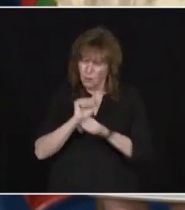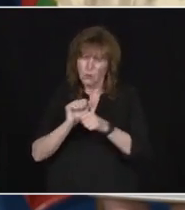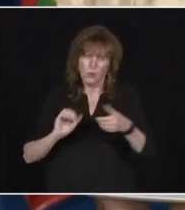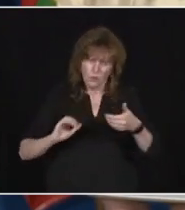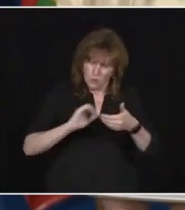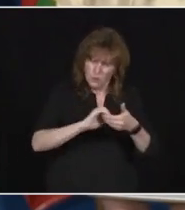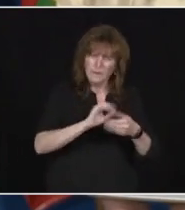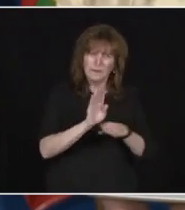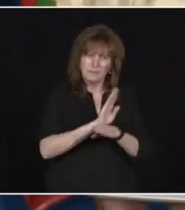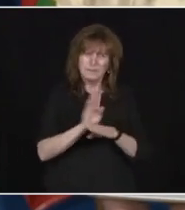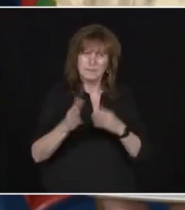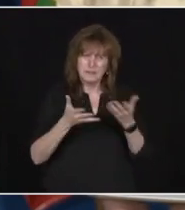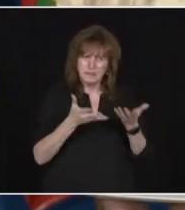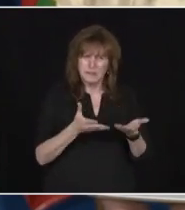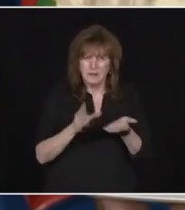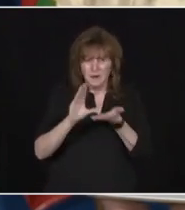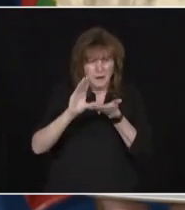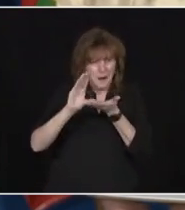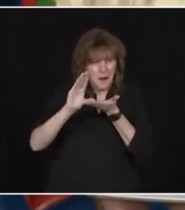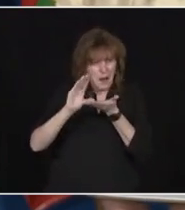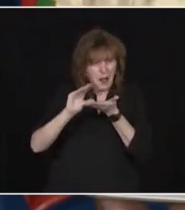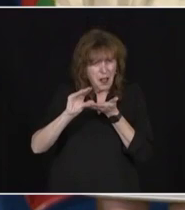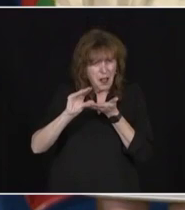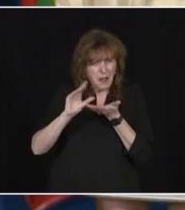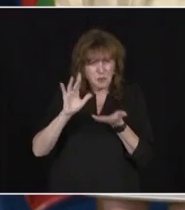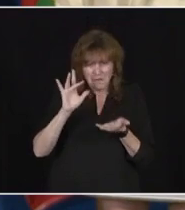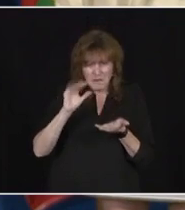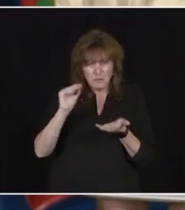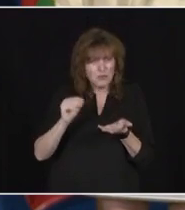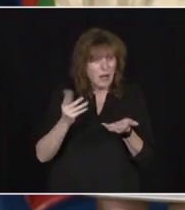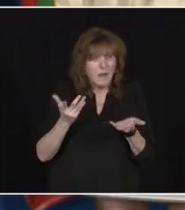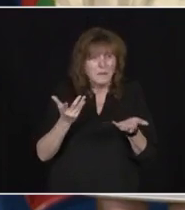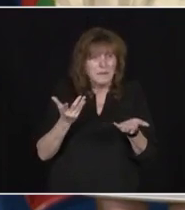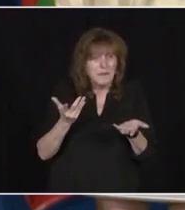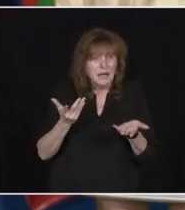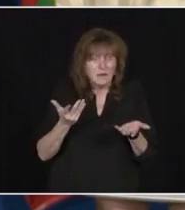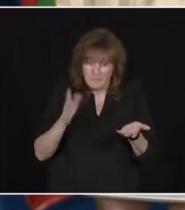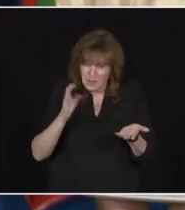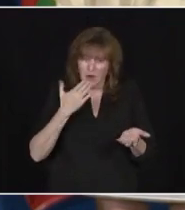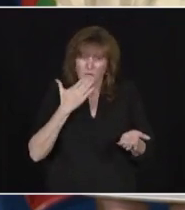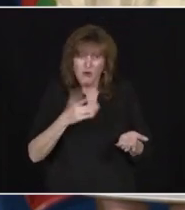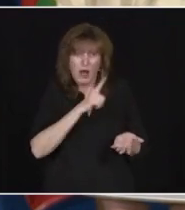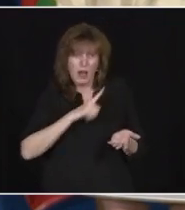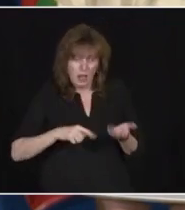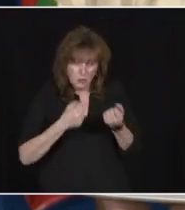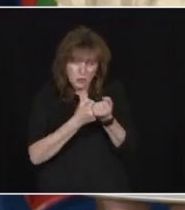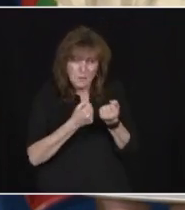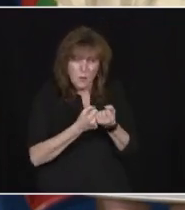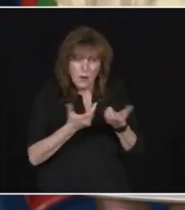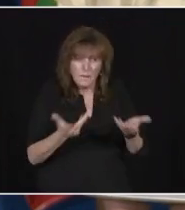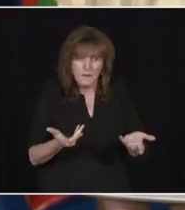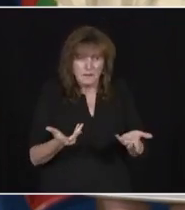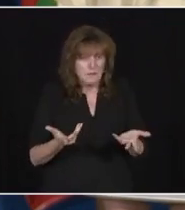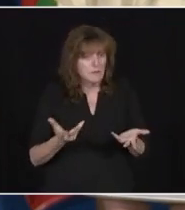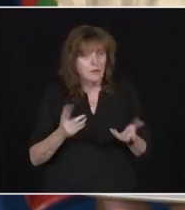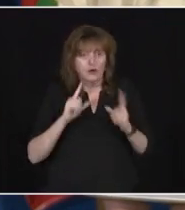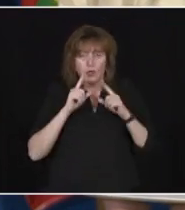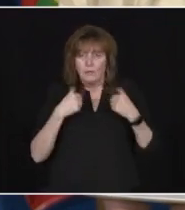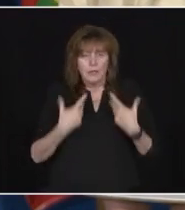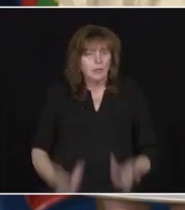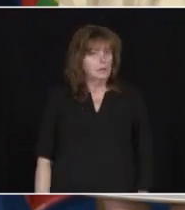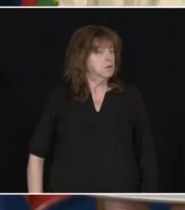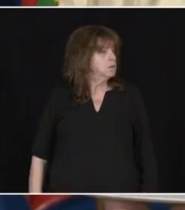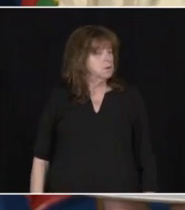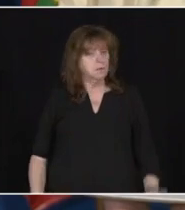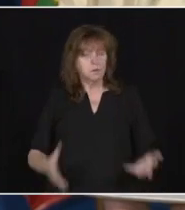25%. Be a good landlord, support them. You know what drives me crazy? I can't stand these vicious landlords. They are,